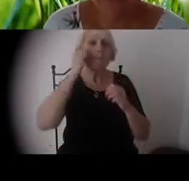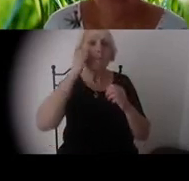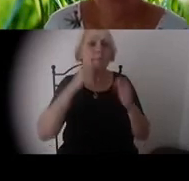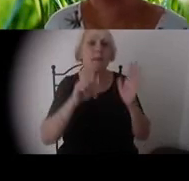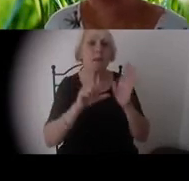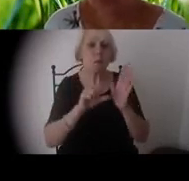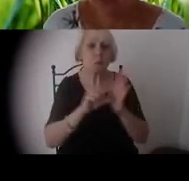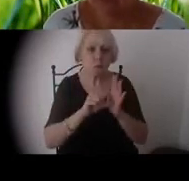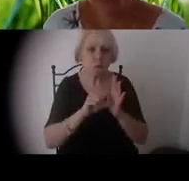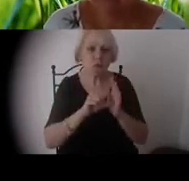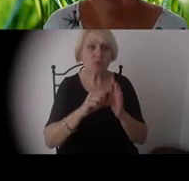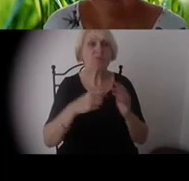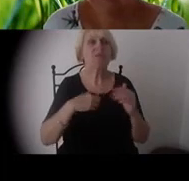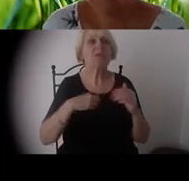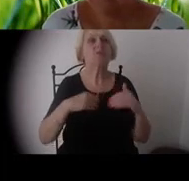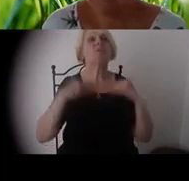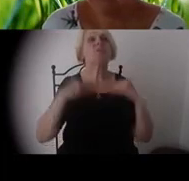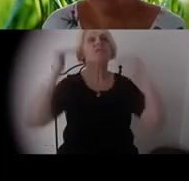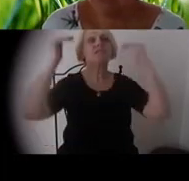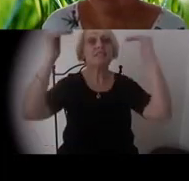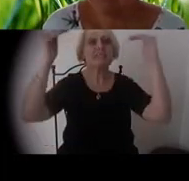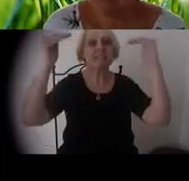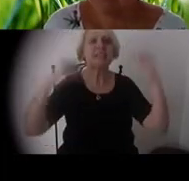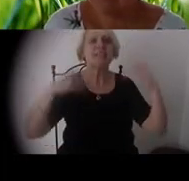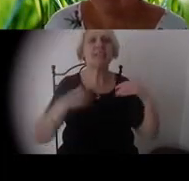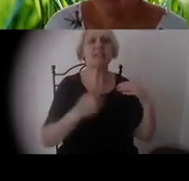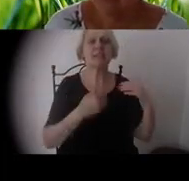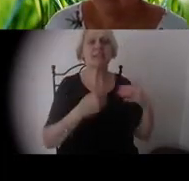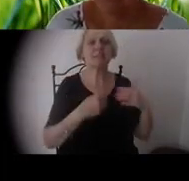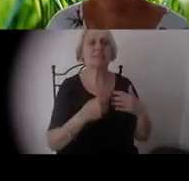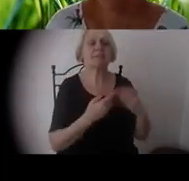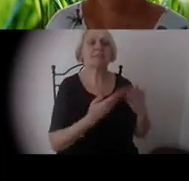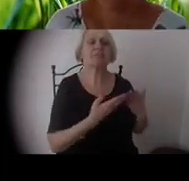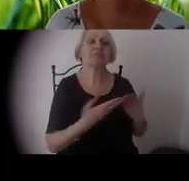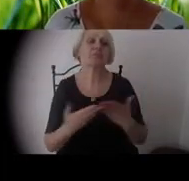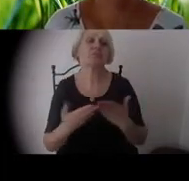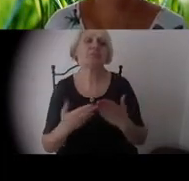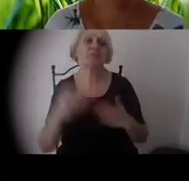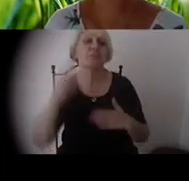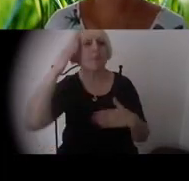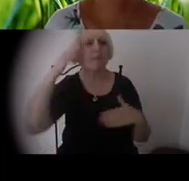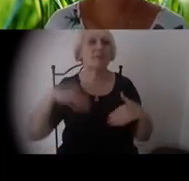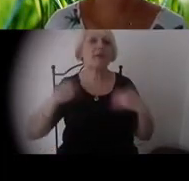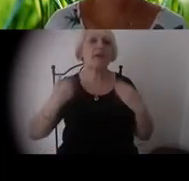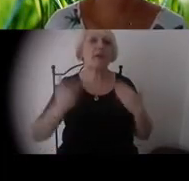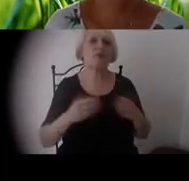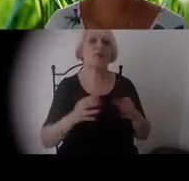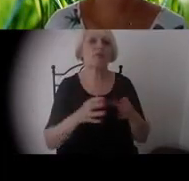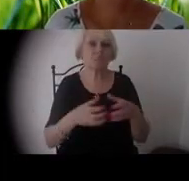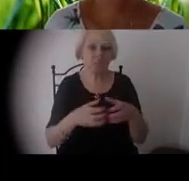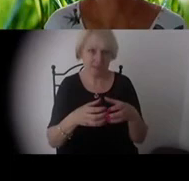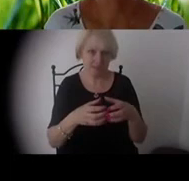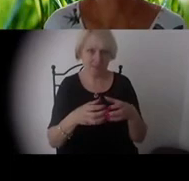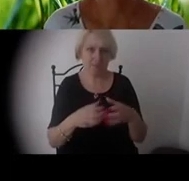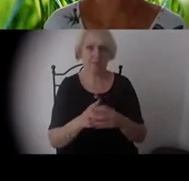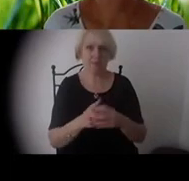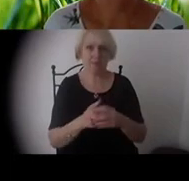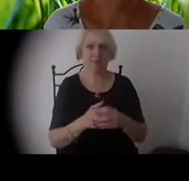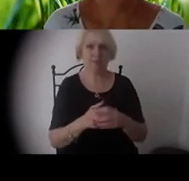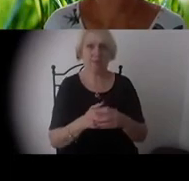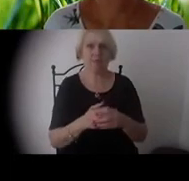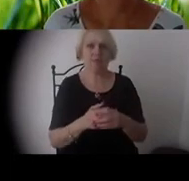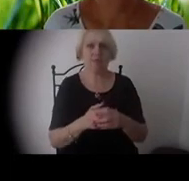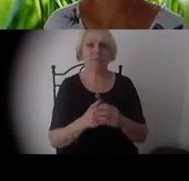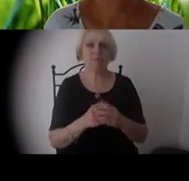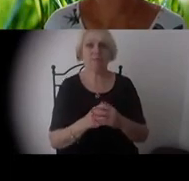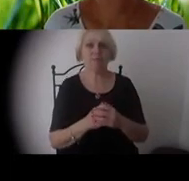CAMS team, which is your Child Adolescent Mental Health Service and Children's Services. So a bit of a long one there,